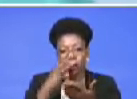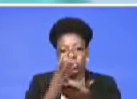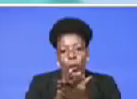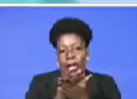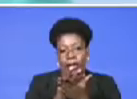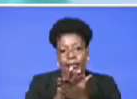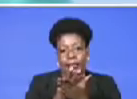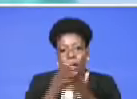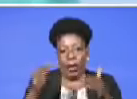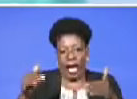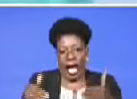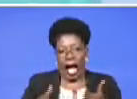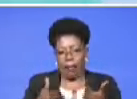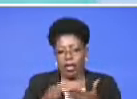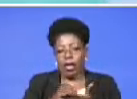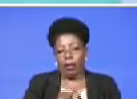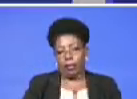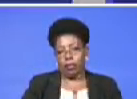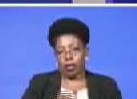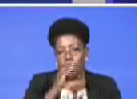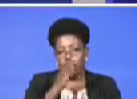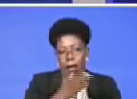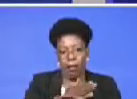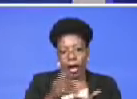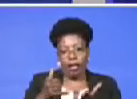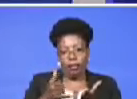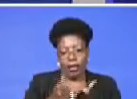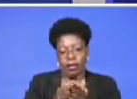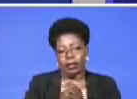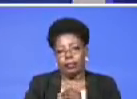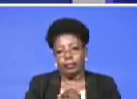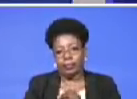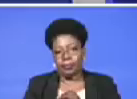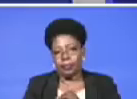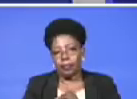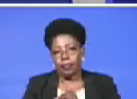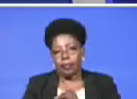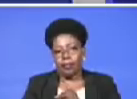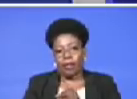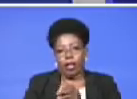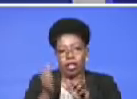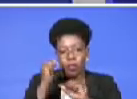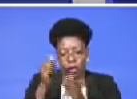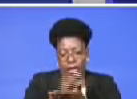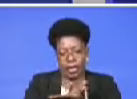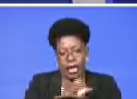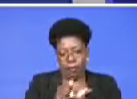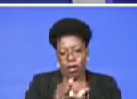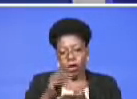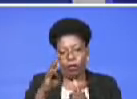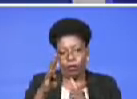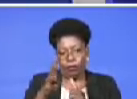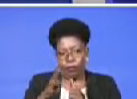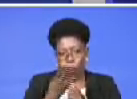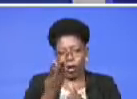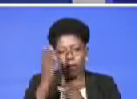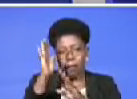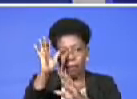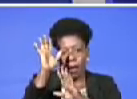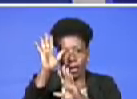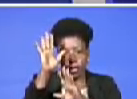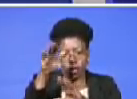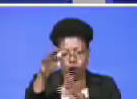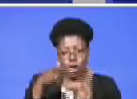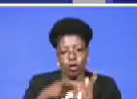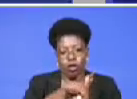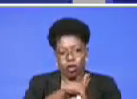very happy and proud to be a part of it. The Bahamas Elite Sports Academy will put on its 4th annual Top Elite Basketball Showcase